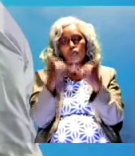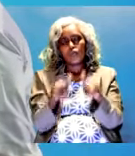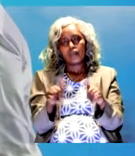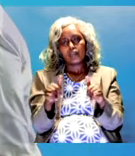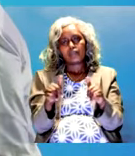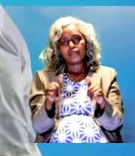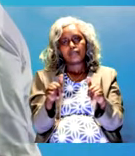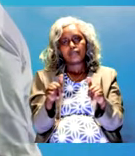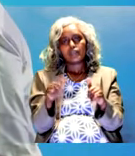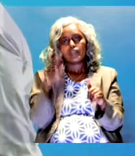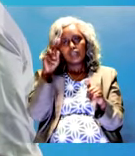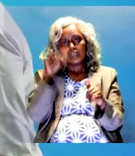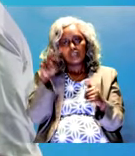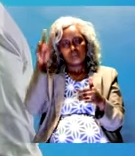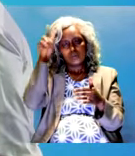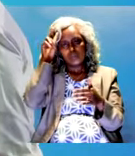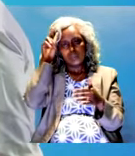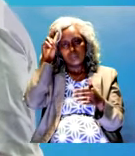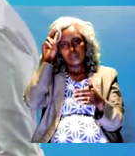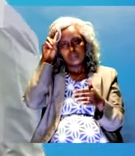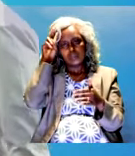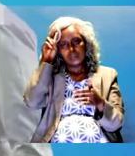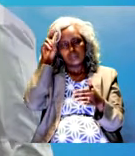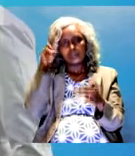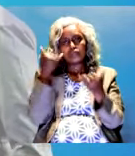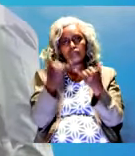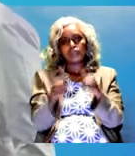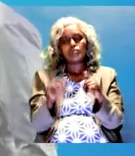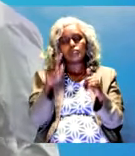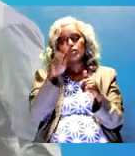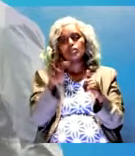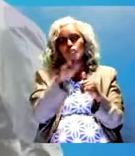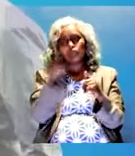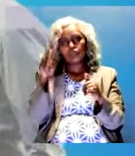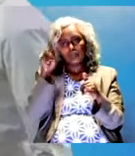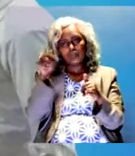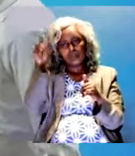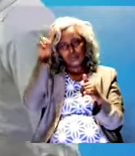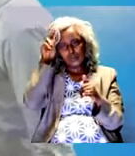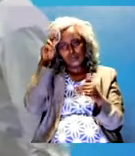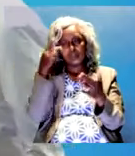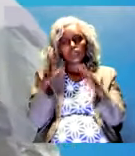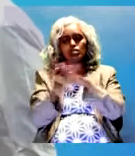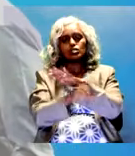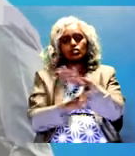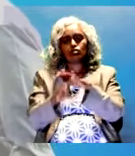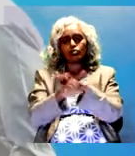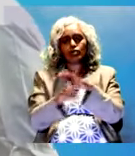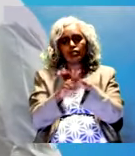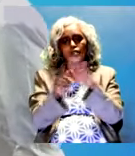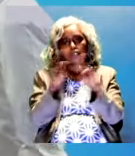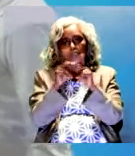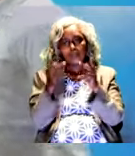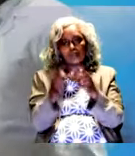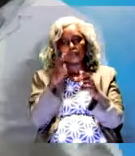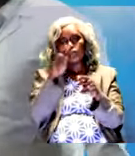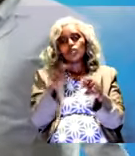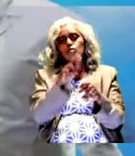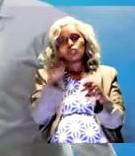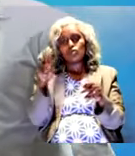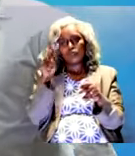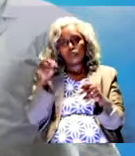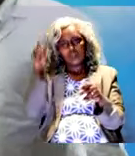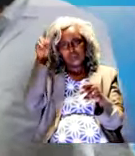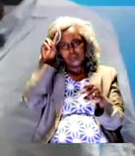over n squared. We are dividing by square root of n squared. The denominator part, square root of